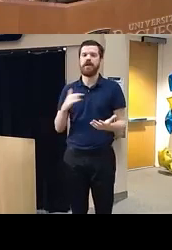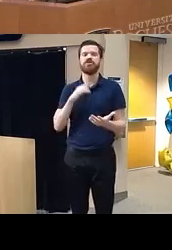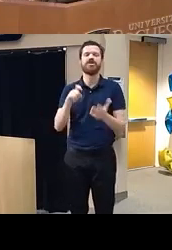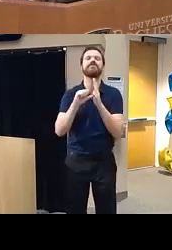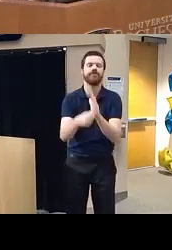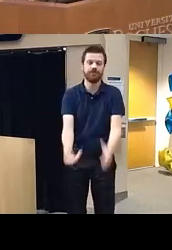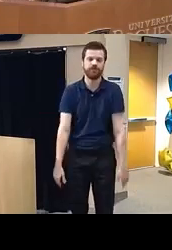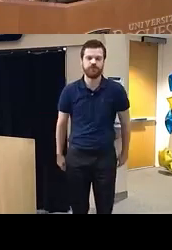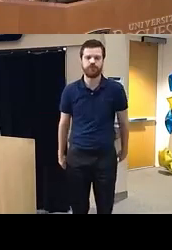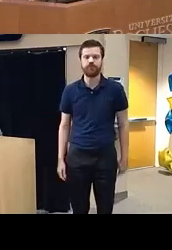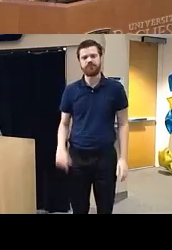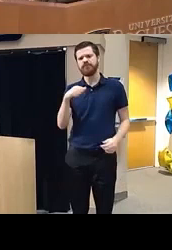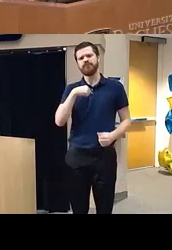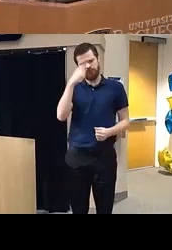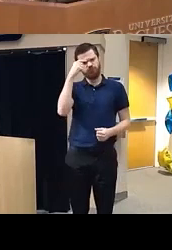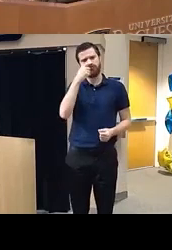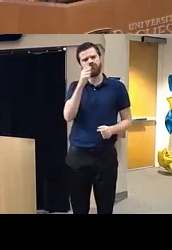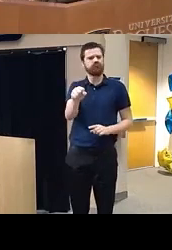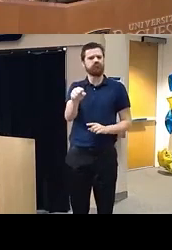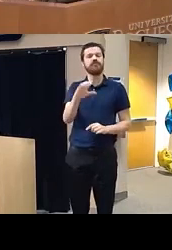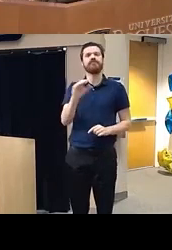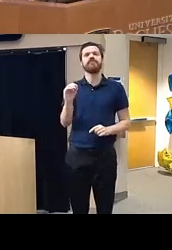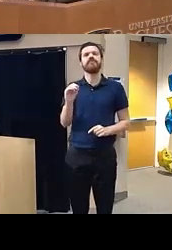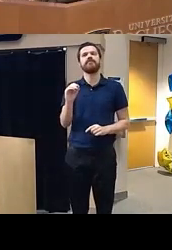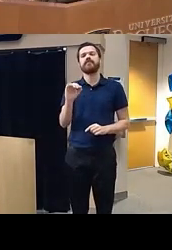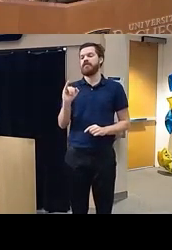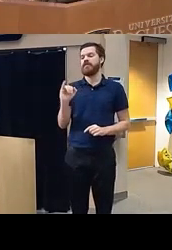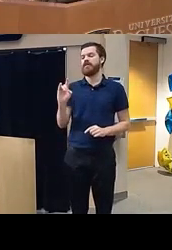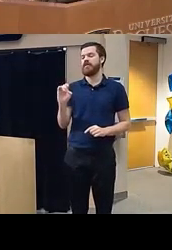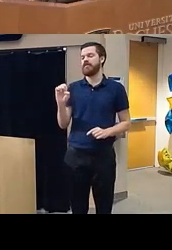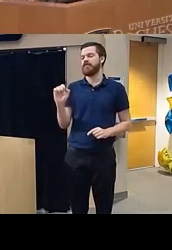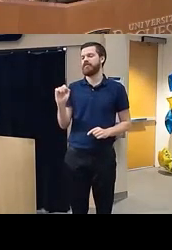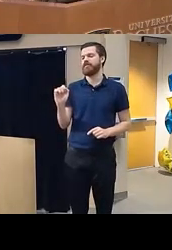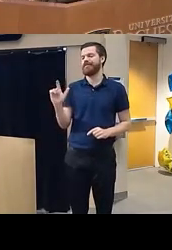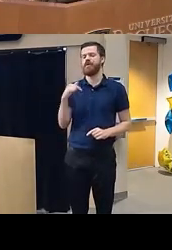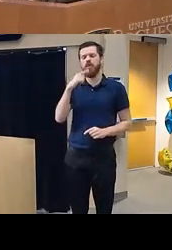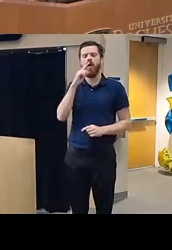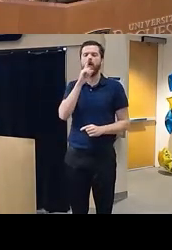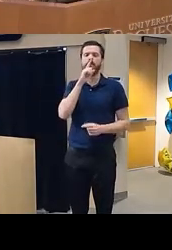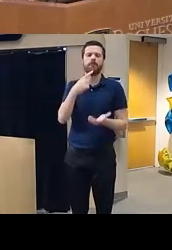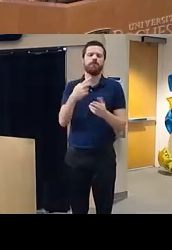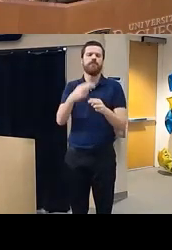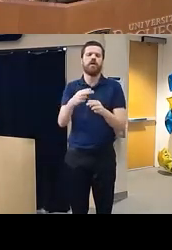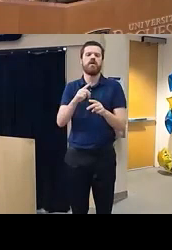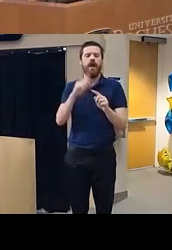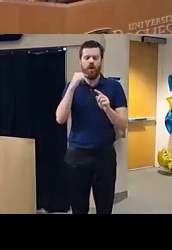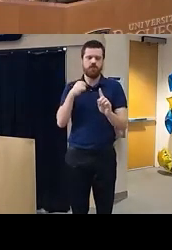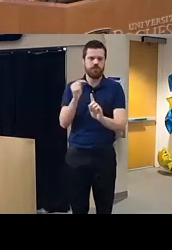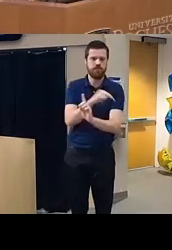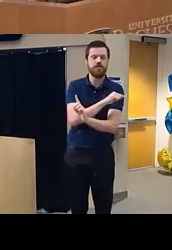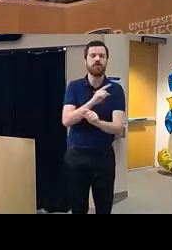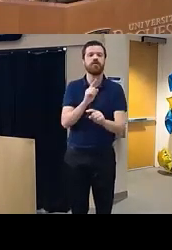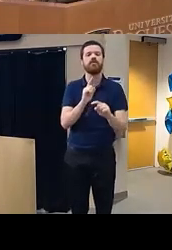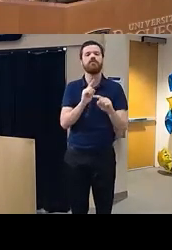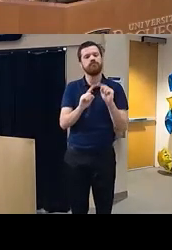reiterating. Yeah, I mean, I think it's interesting, and we didn't really talk about this ideal intervention so much. I'm sort of going quickly, but like,